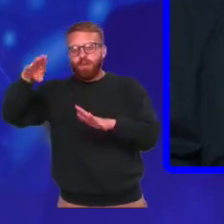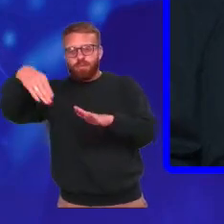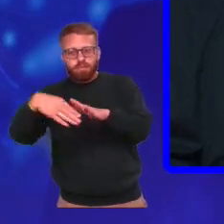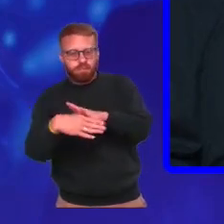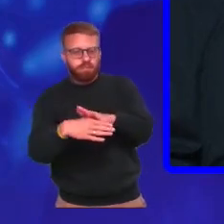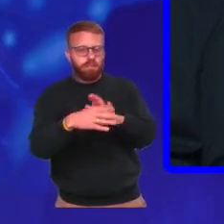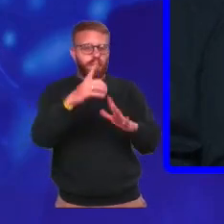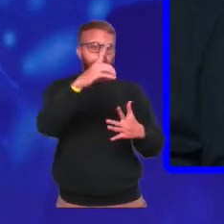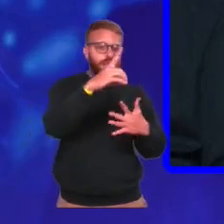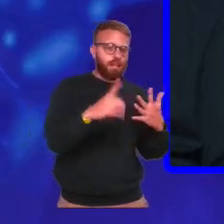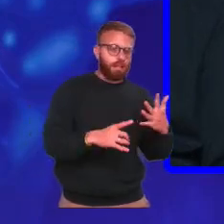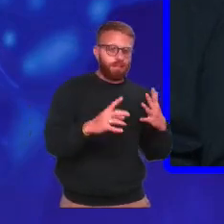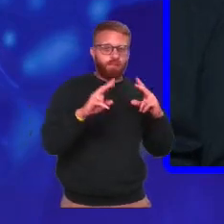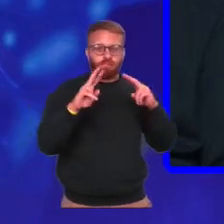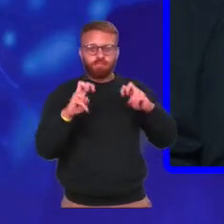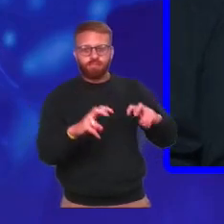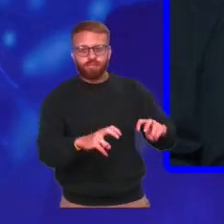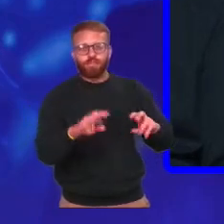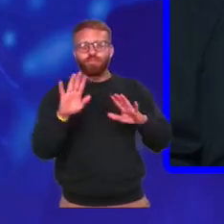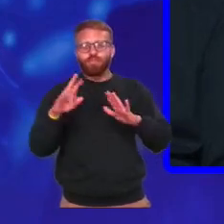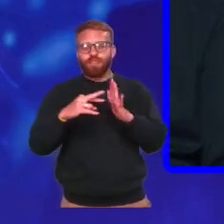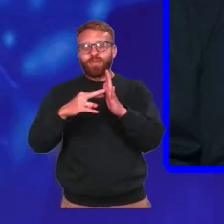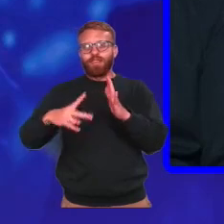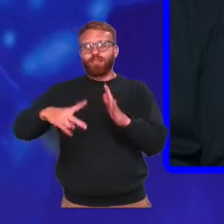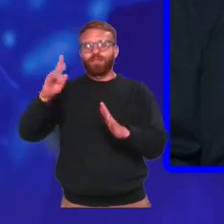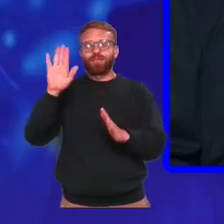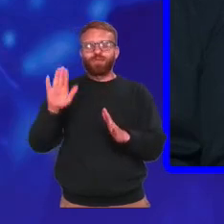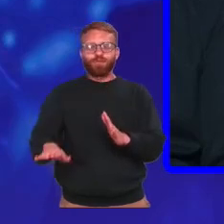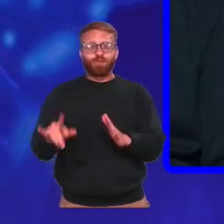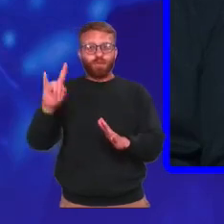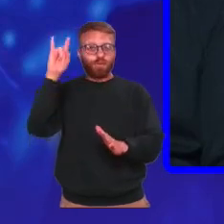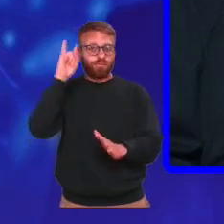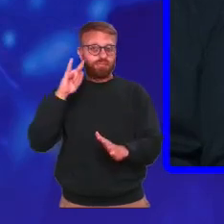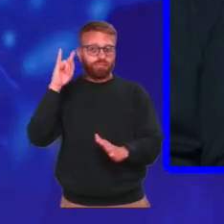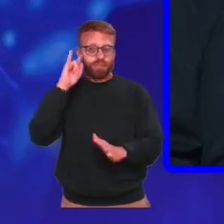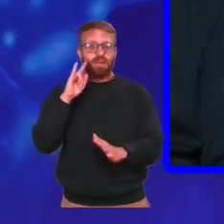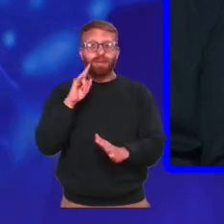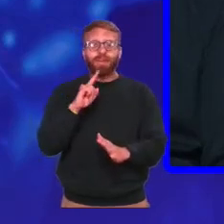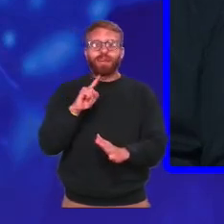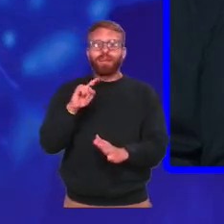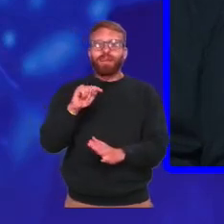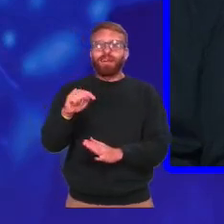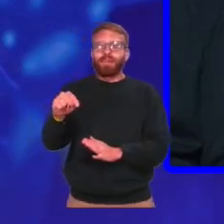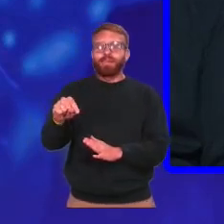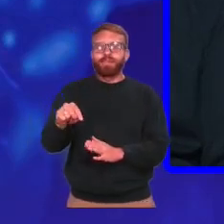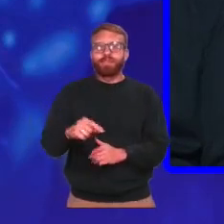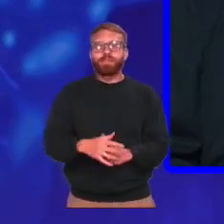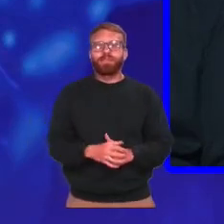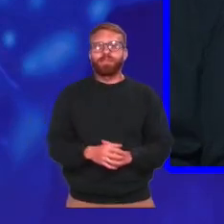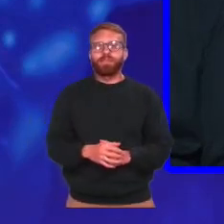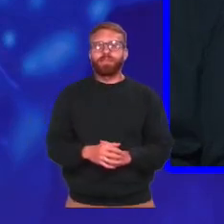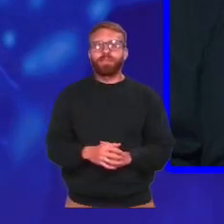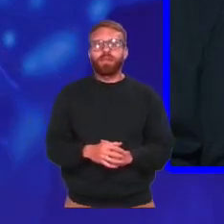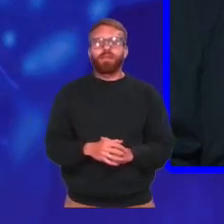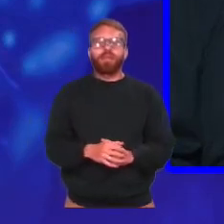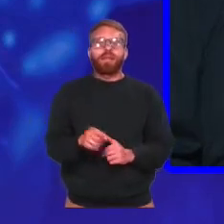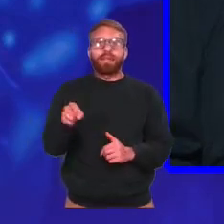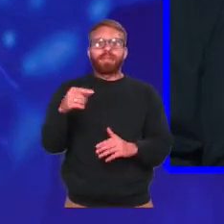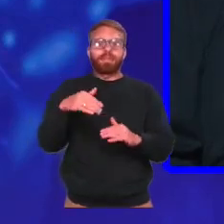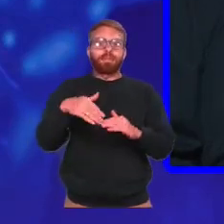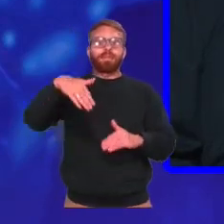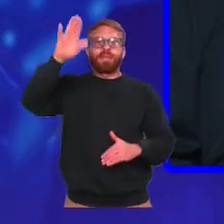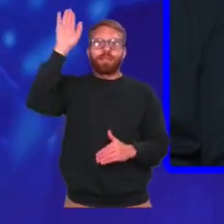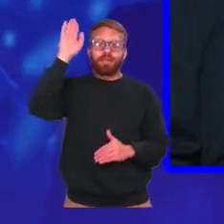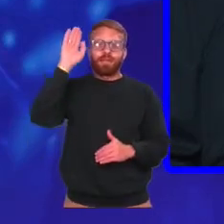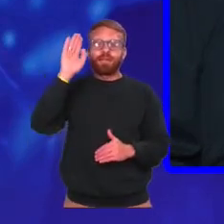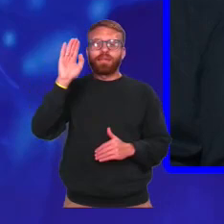because it's actually the type of asset in game that is the largest amount of assets. If you look on disk, most